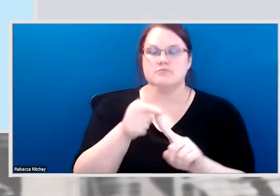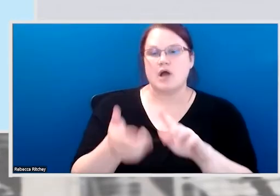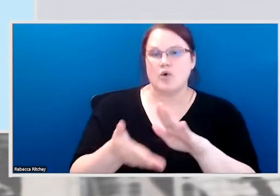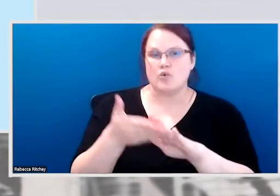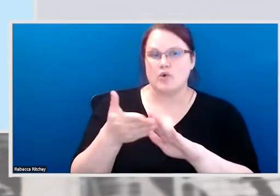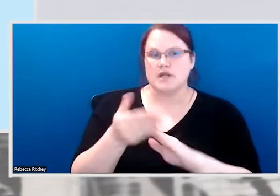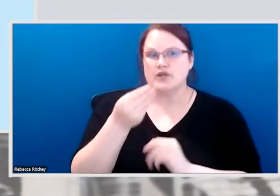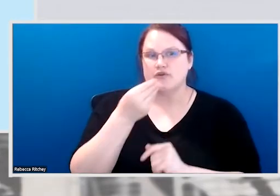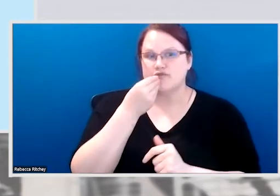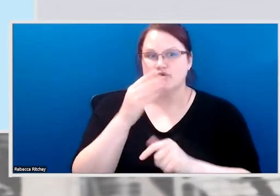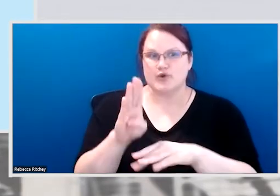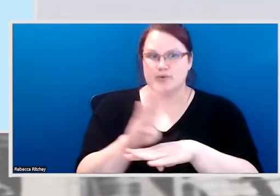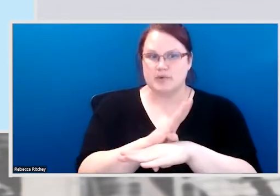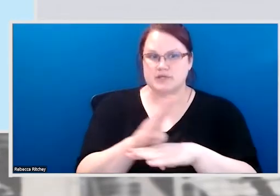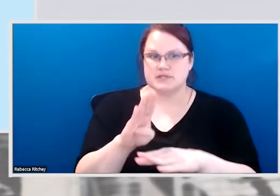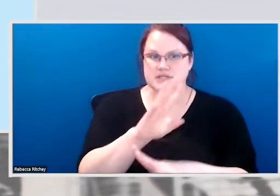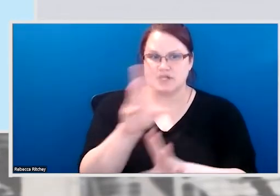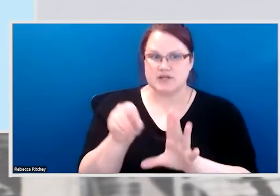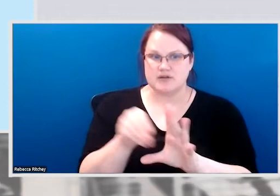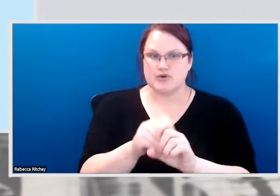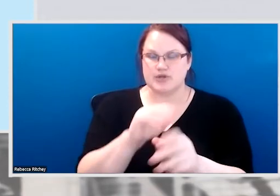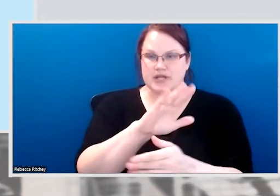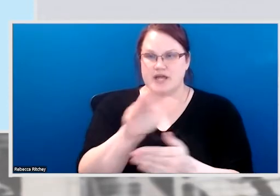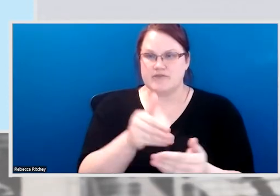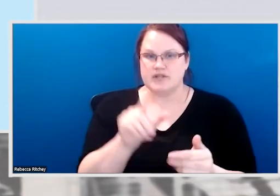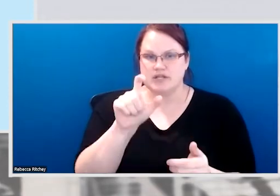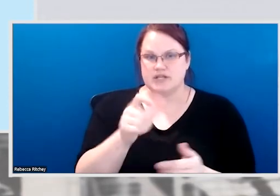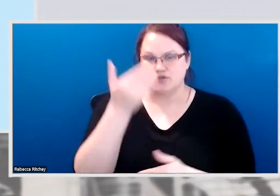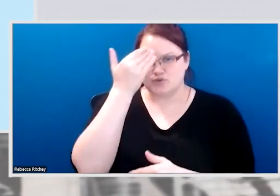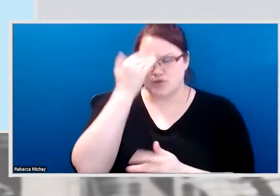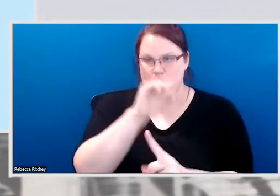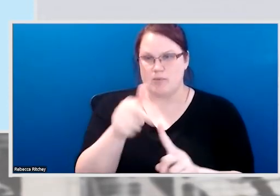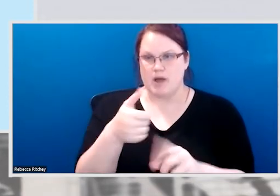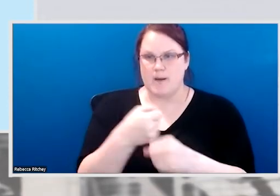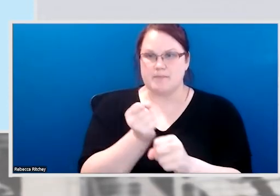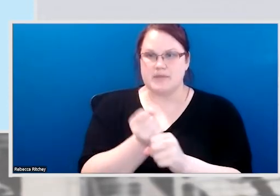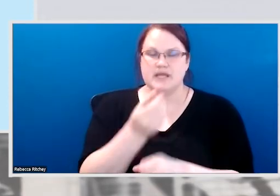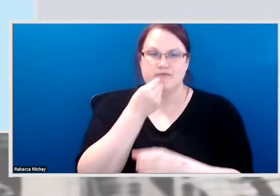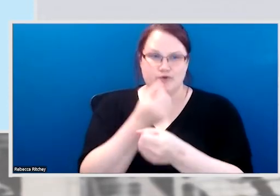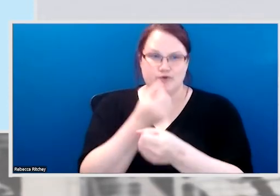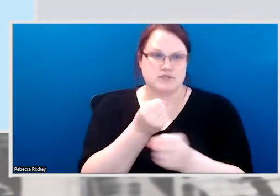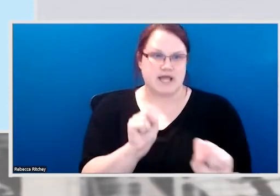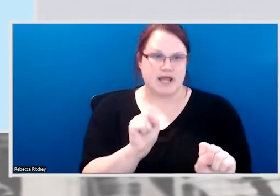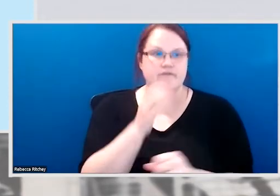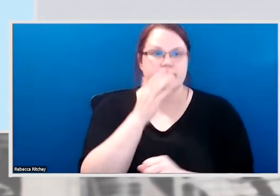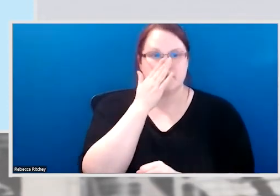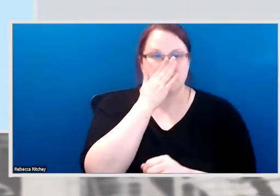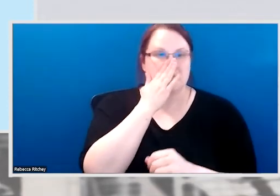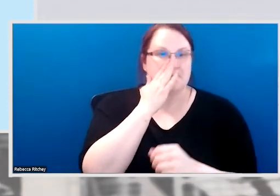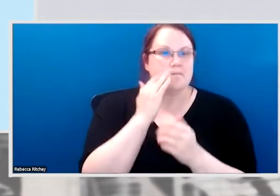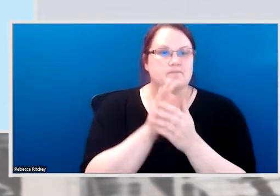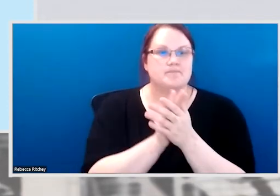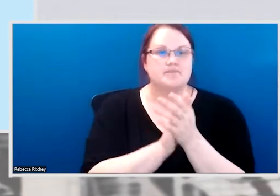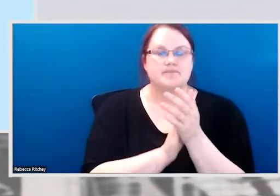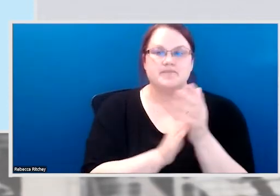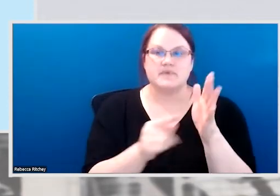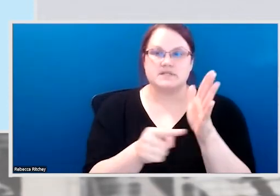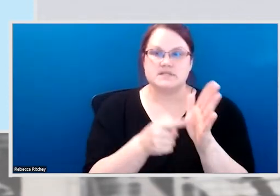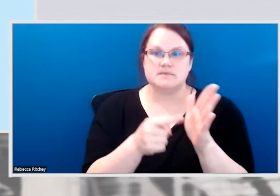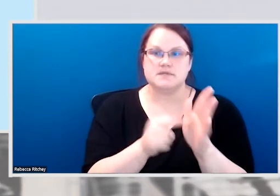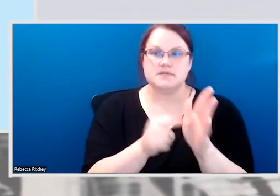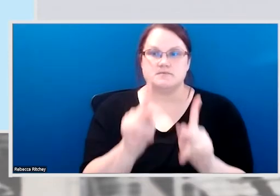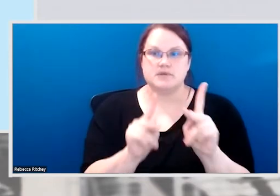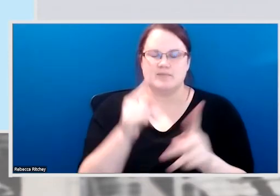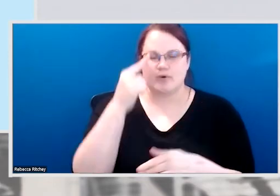business, including all of those things you need to know about making food safely, which, you know, sometimes folks think